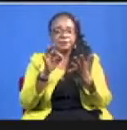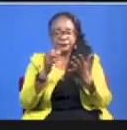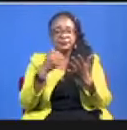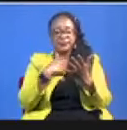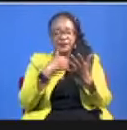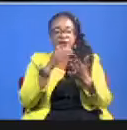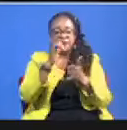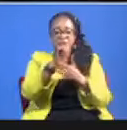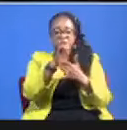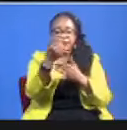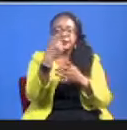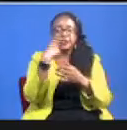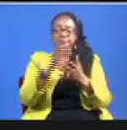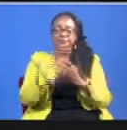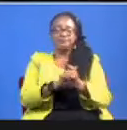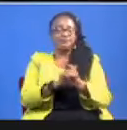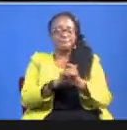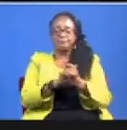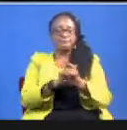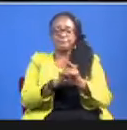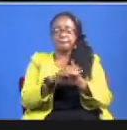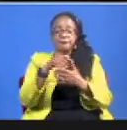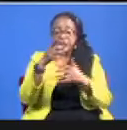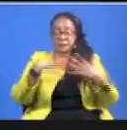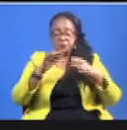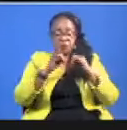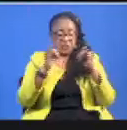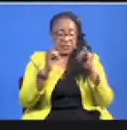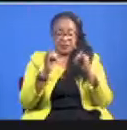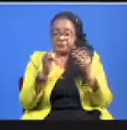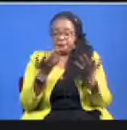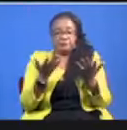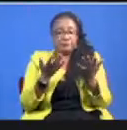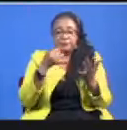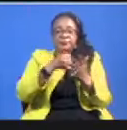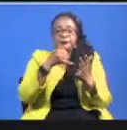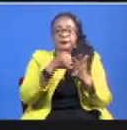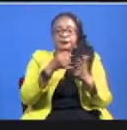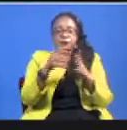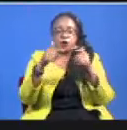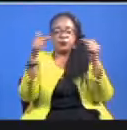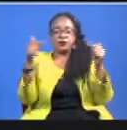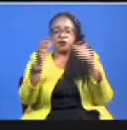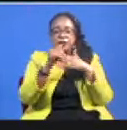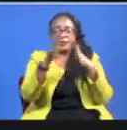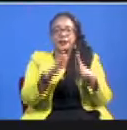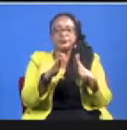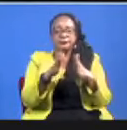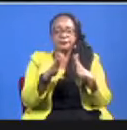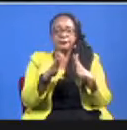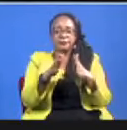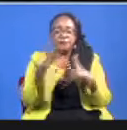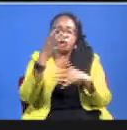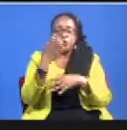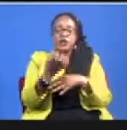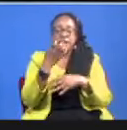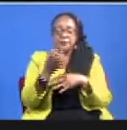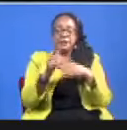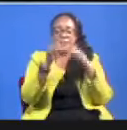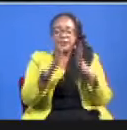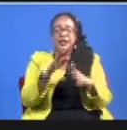a brave face and saying, look, these people are clean. Even the opposition leader, the ODM leader, Raila